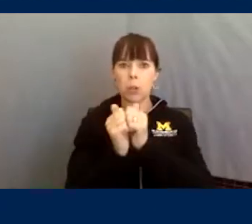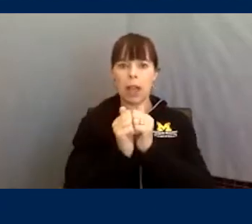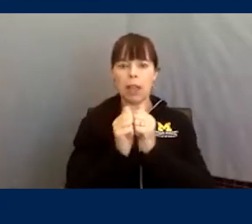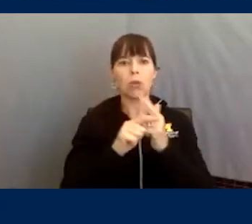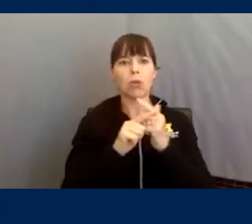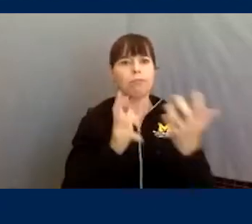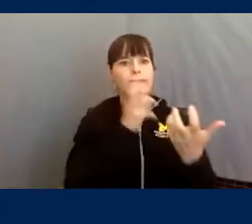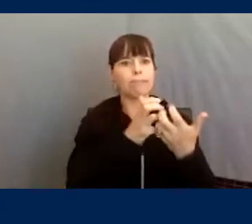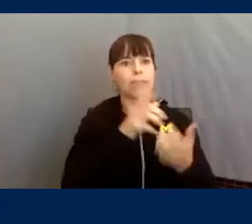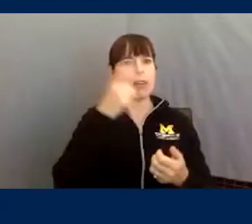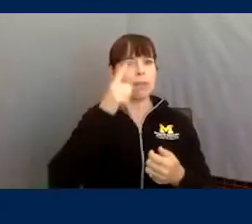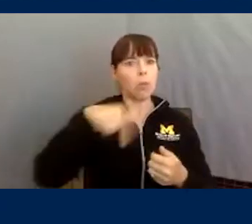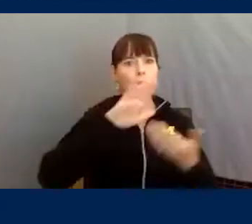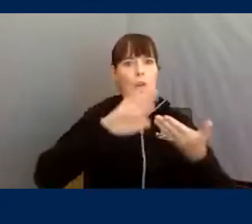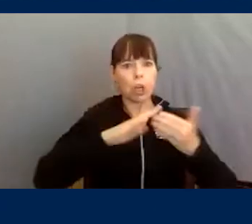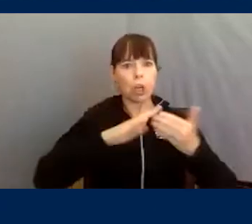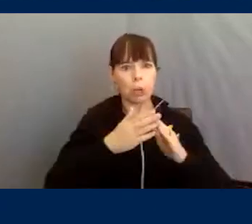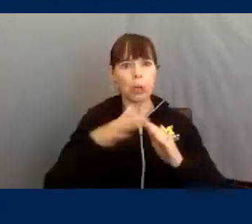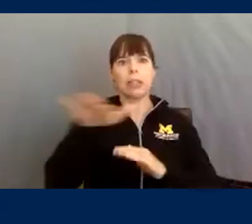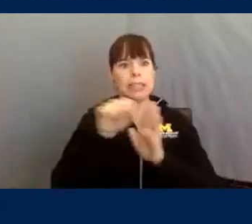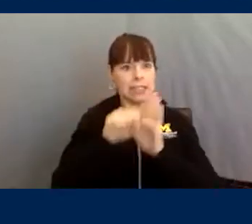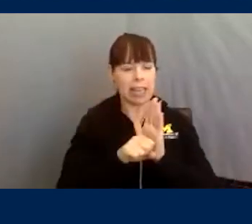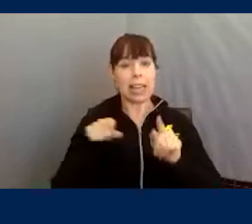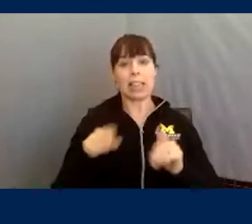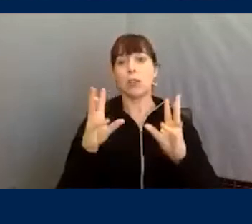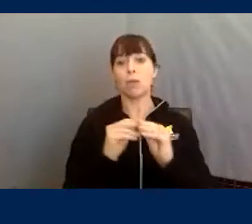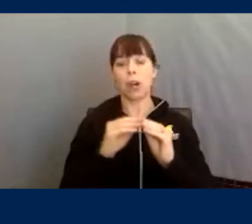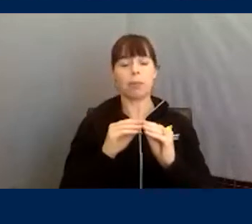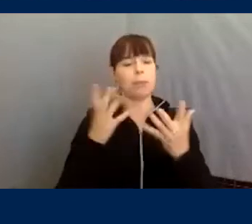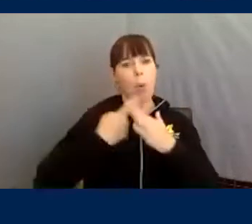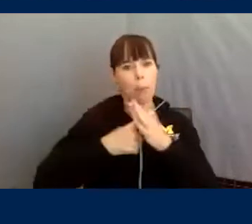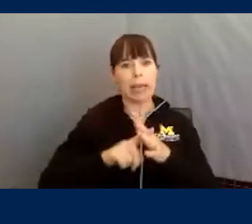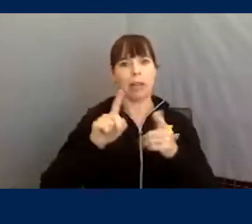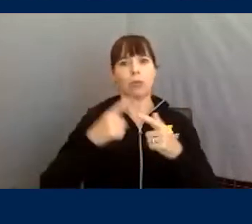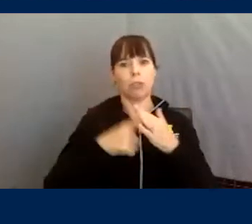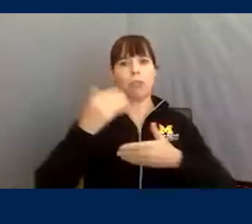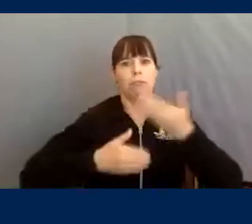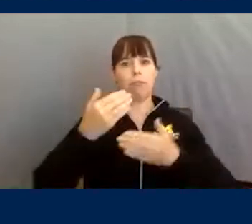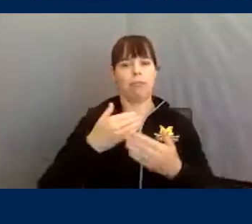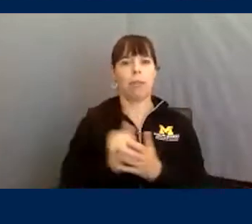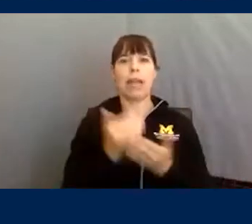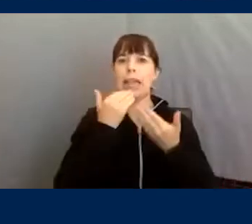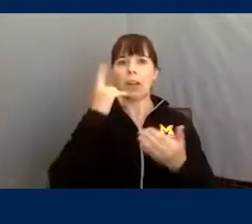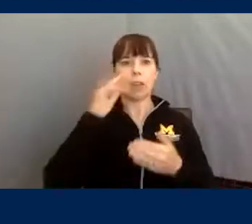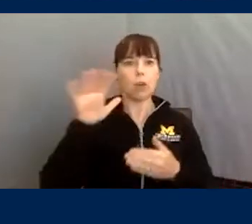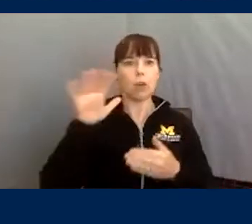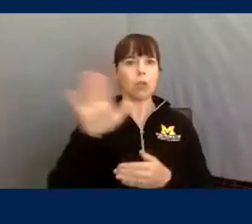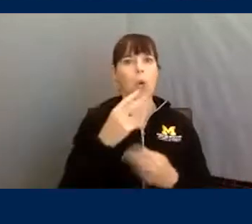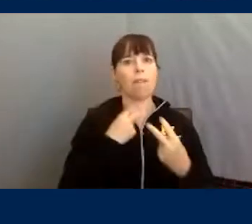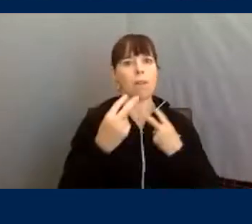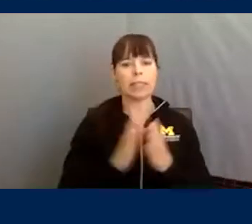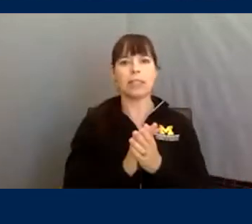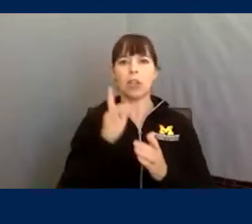local community and state. This forum is just the beginning. Thank you for your voice, for